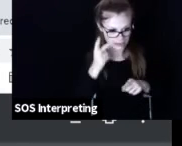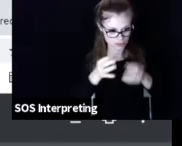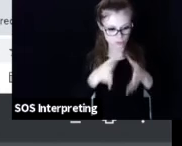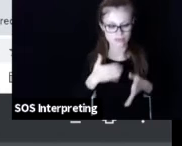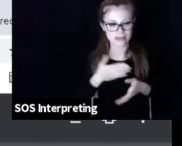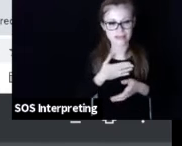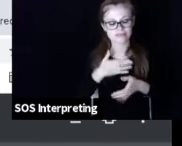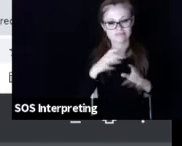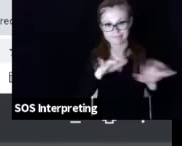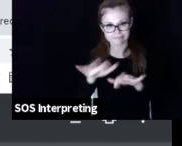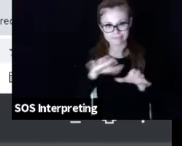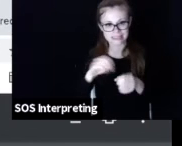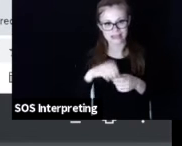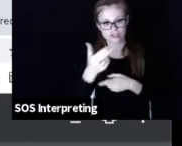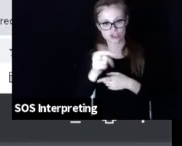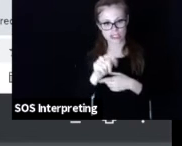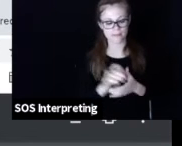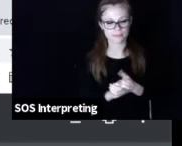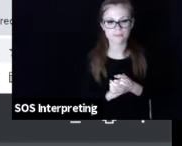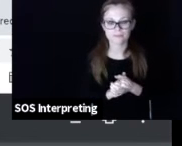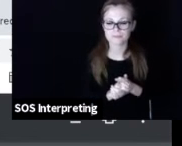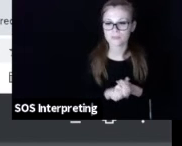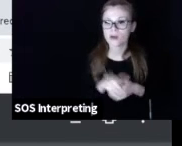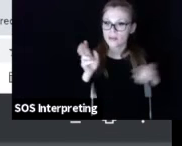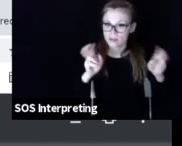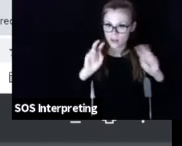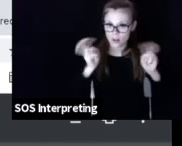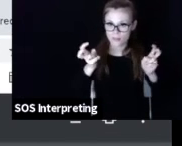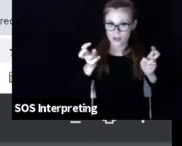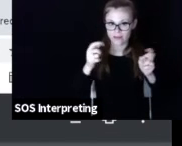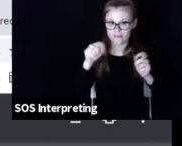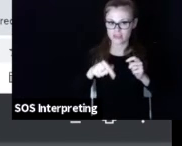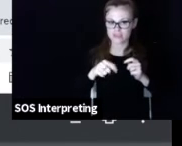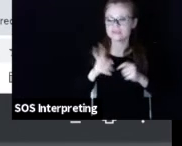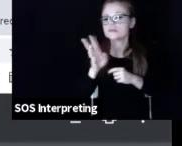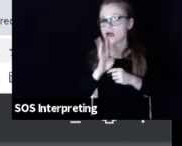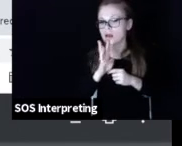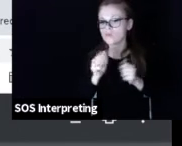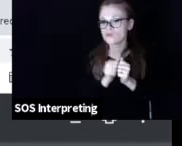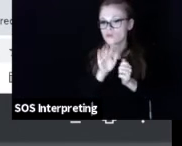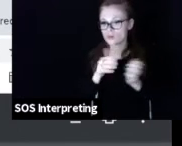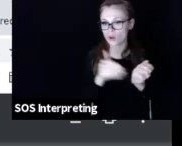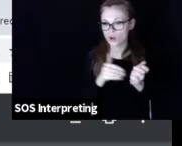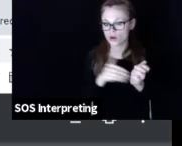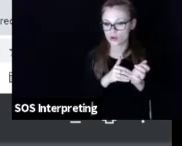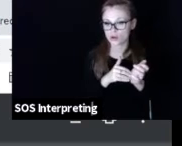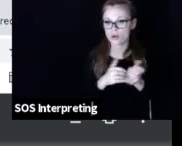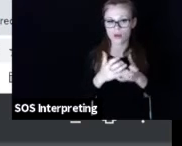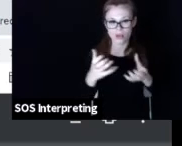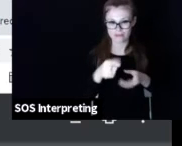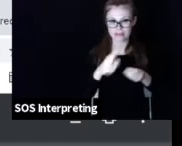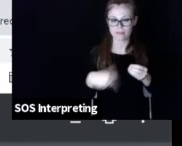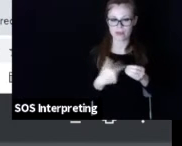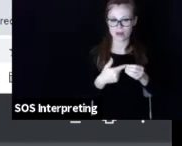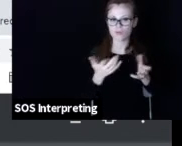that. So the topic of this talk is talking with your doctor. So a lot of this is about preparation, right? You